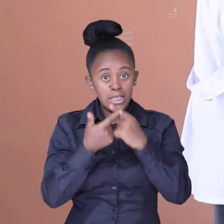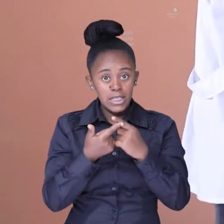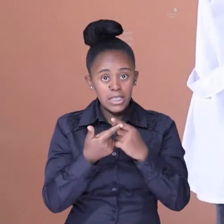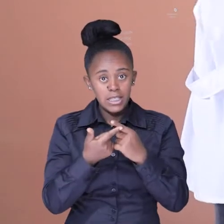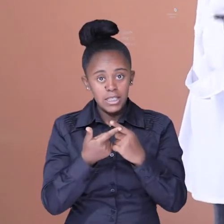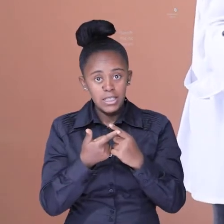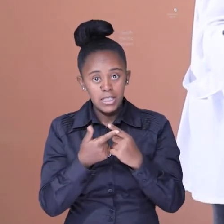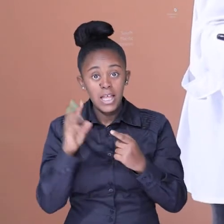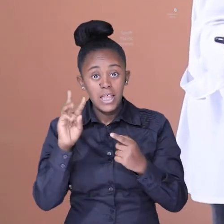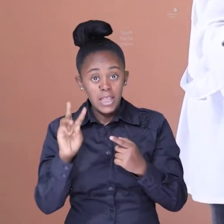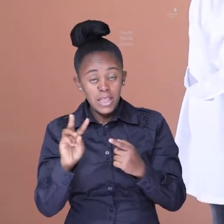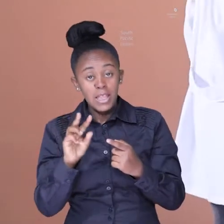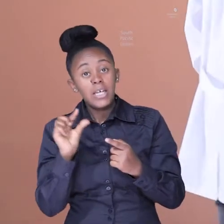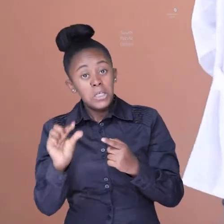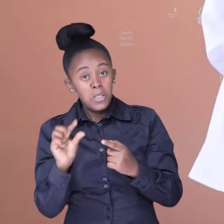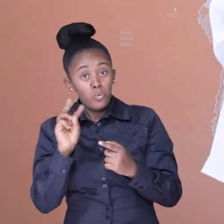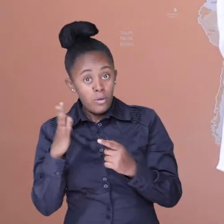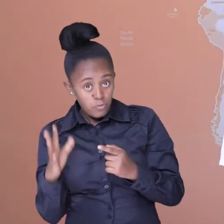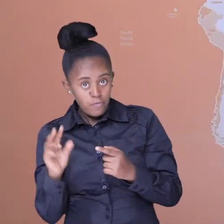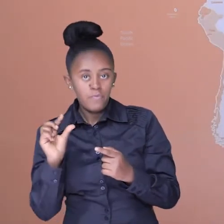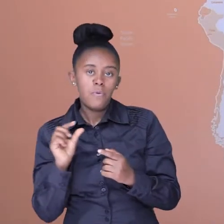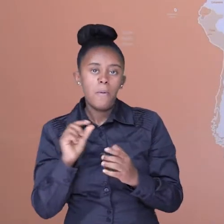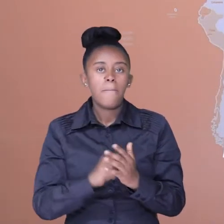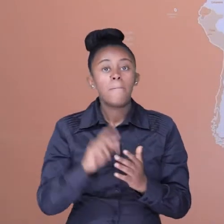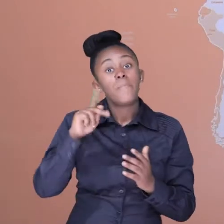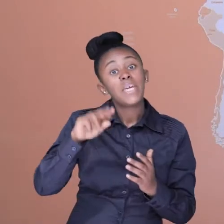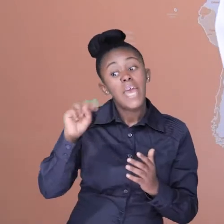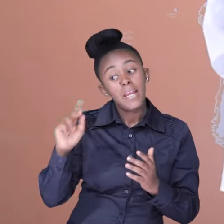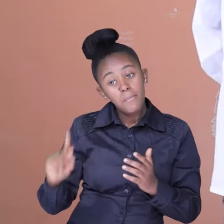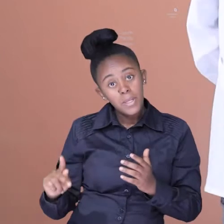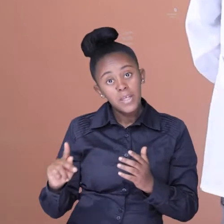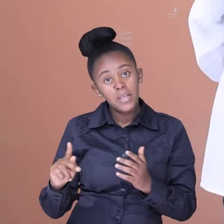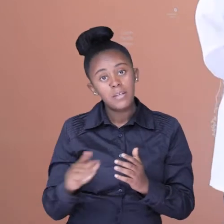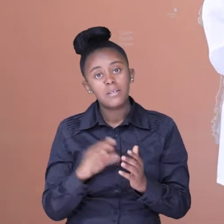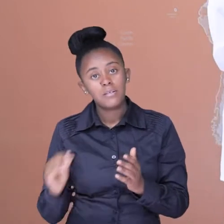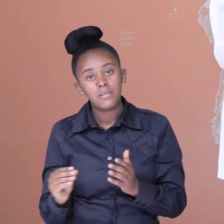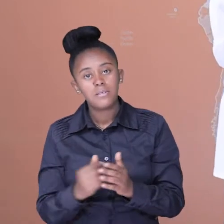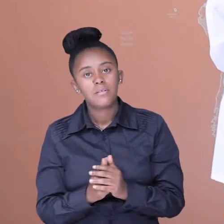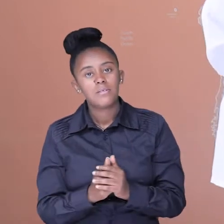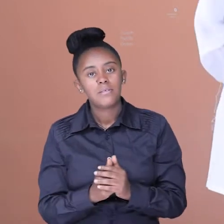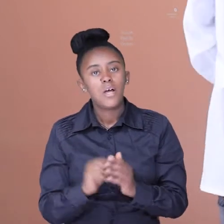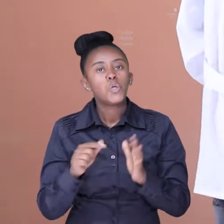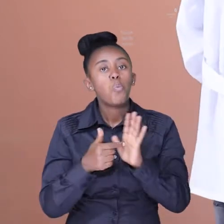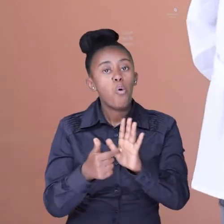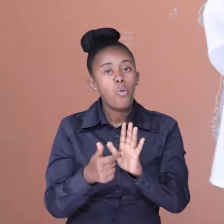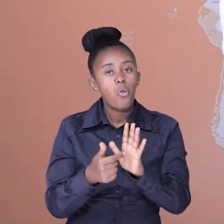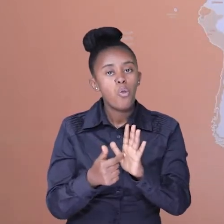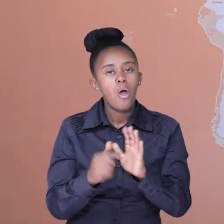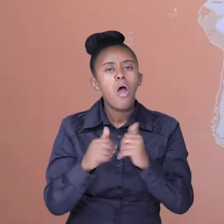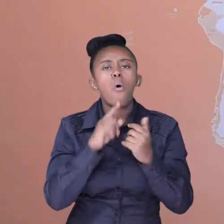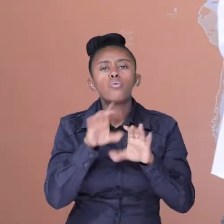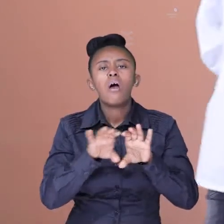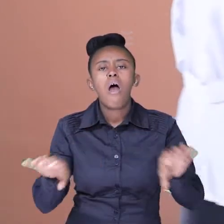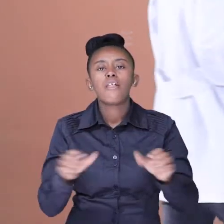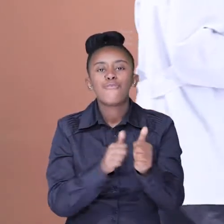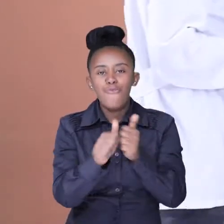We say that two types of transistors are there. PNP transistor. Here is the symbol. Here is how the current